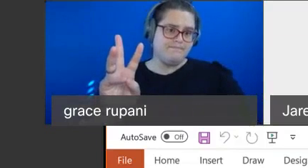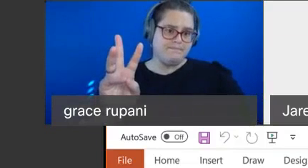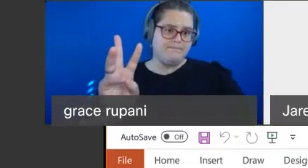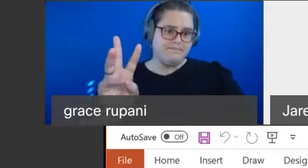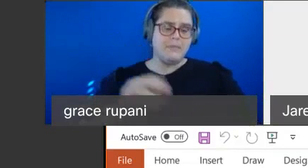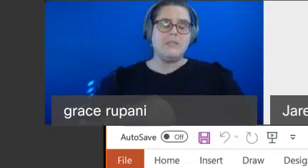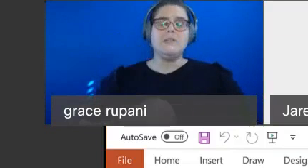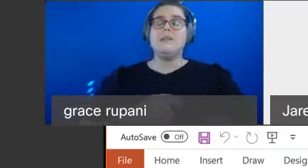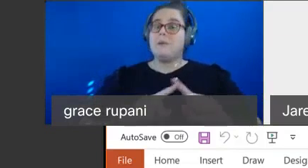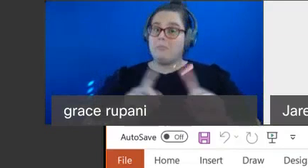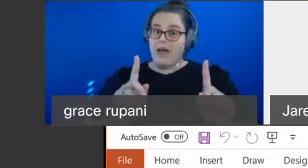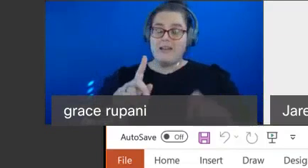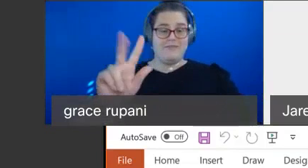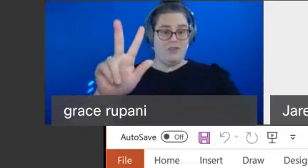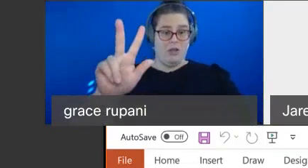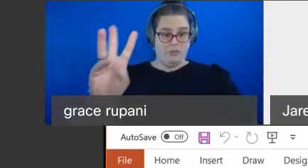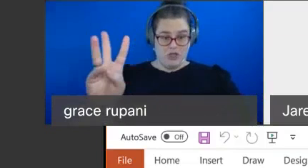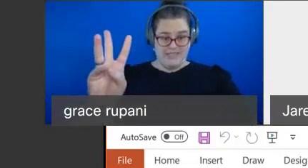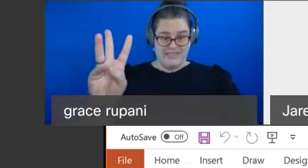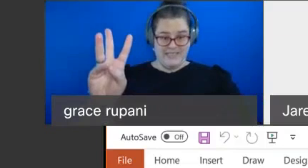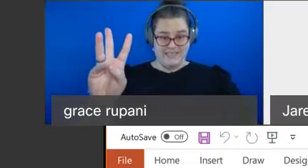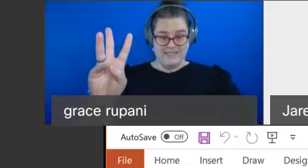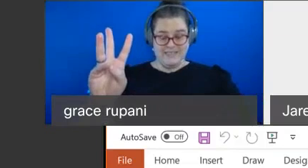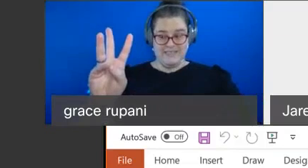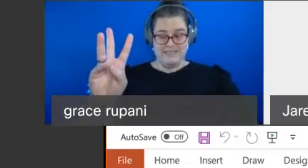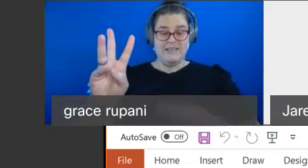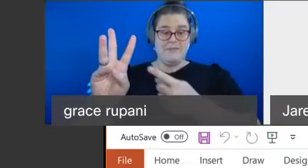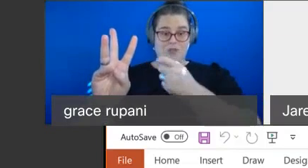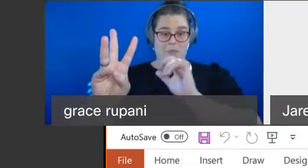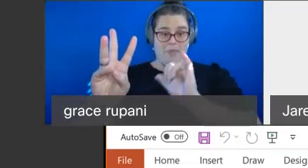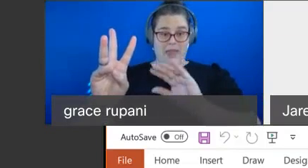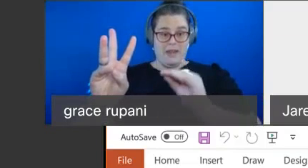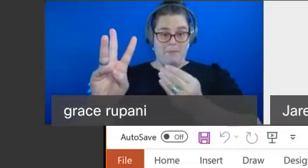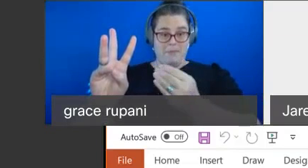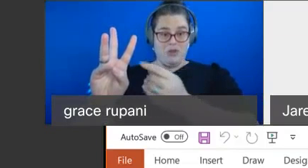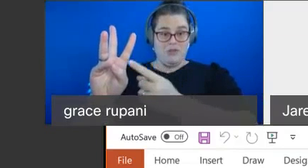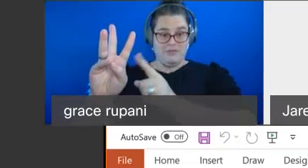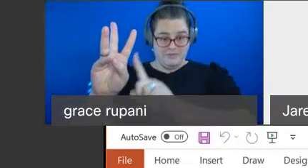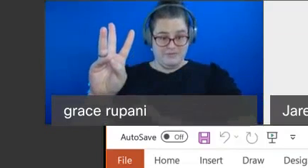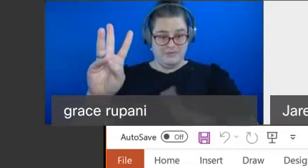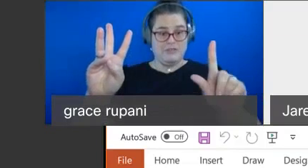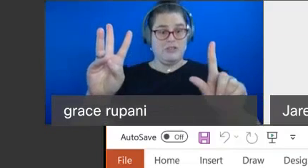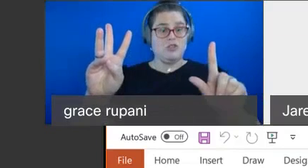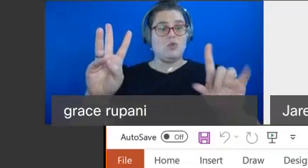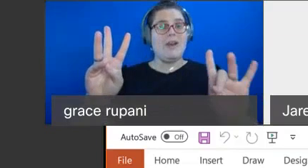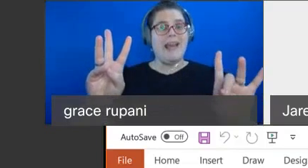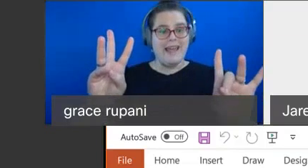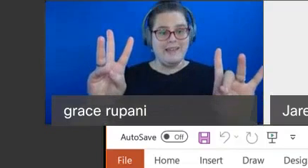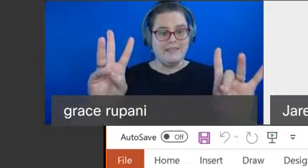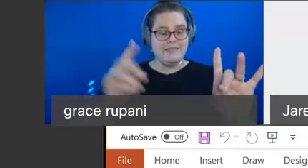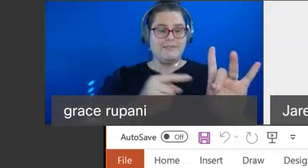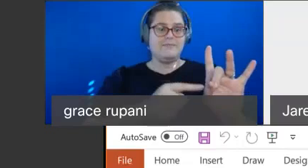However, of those, there are 28 who have been